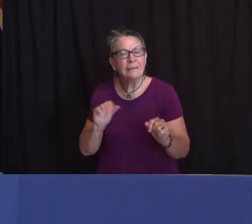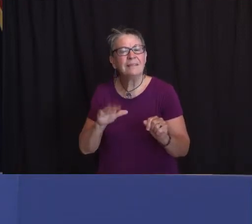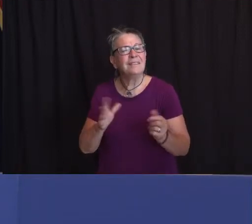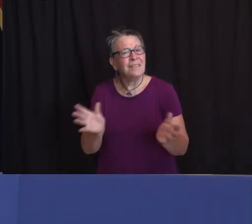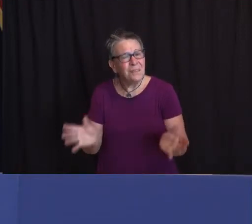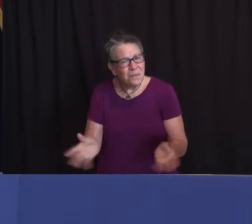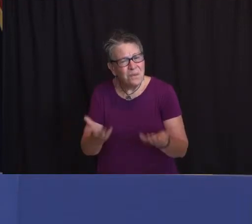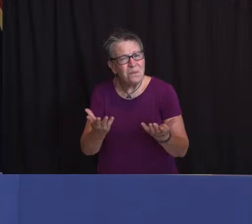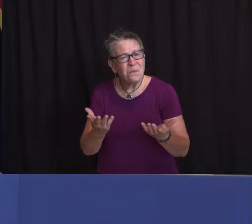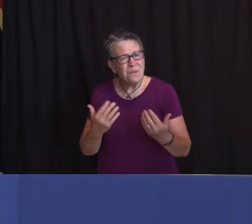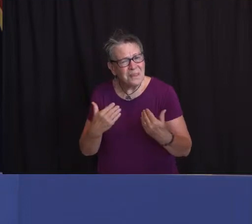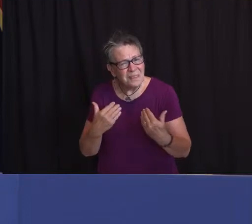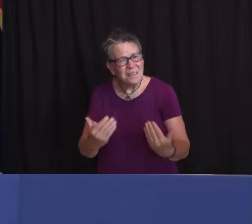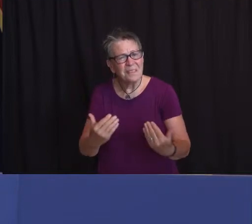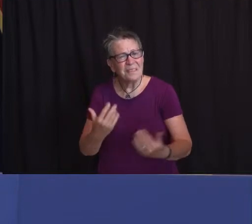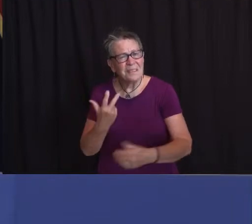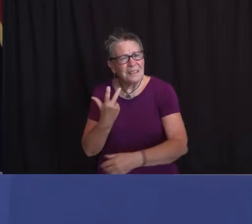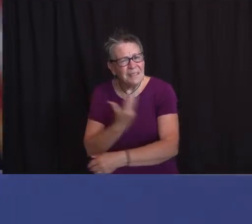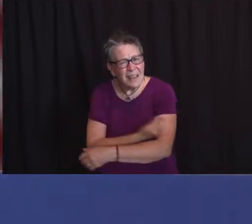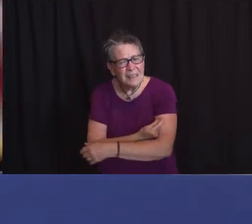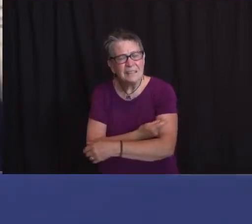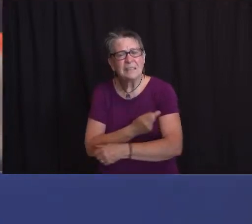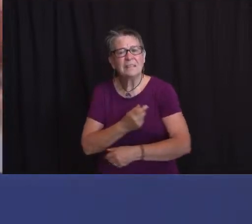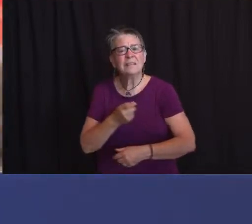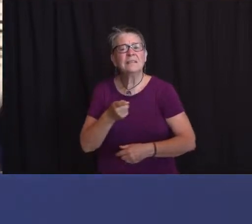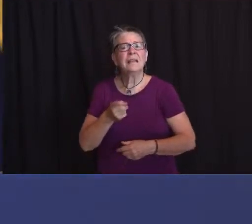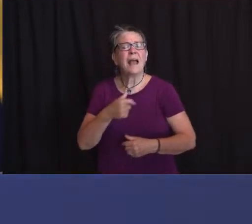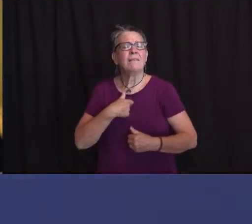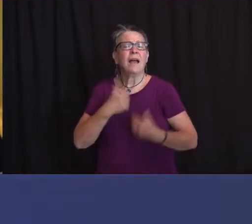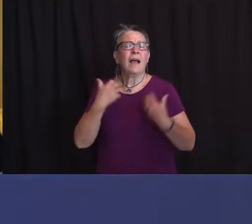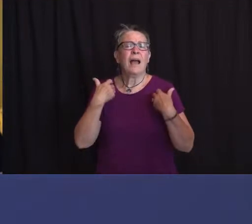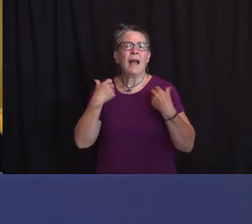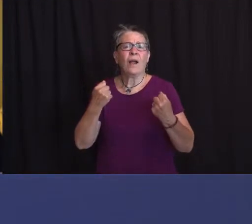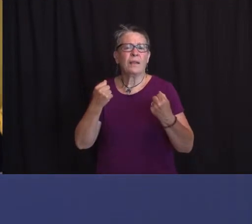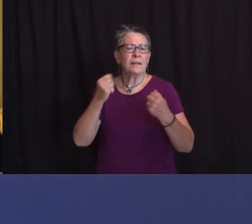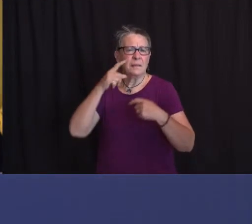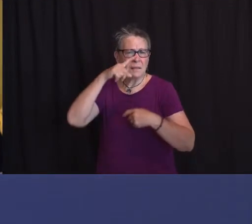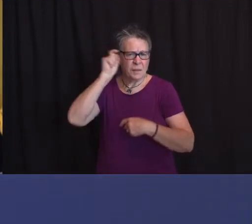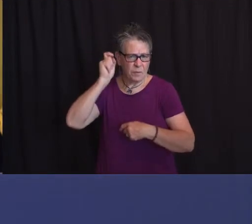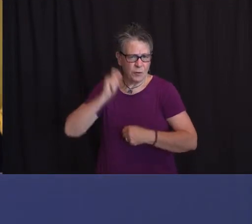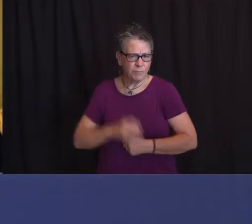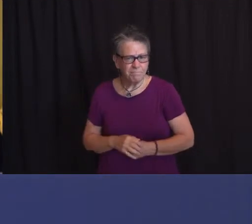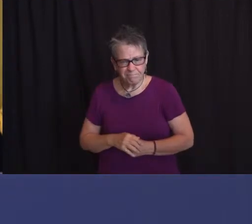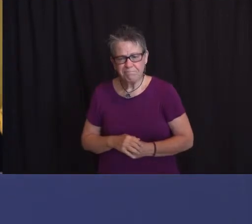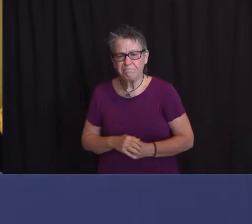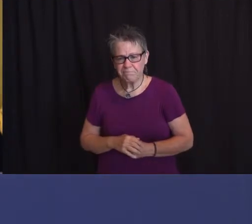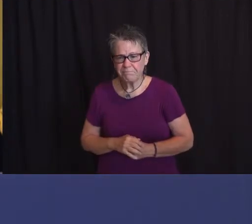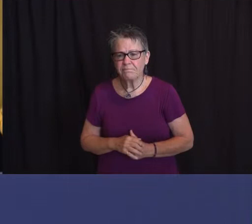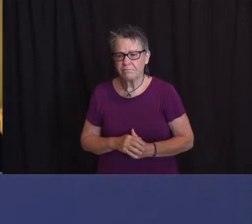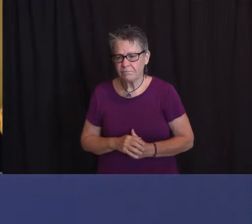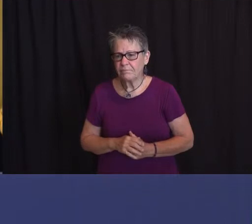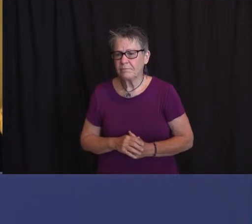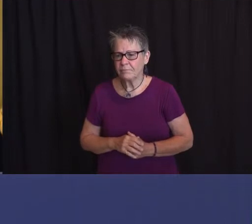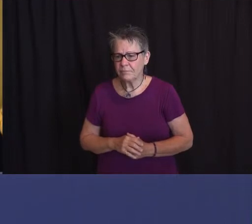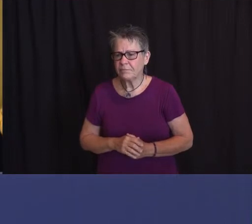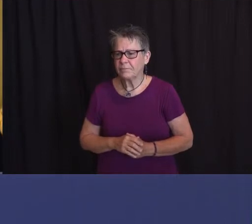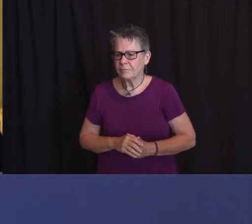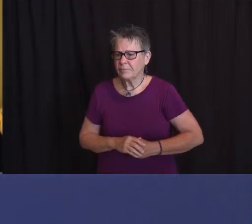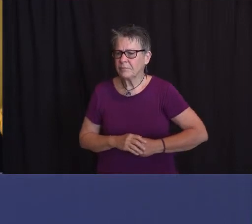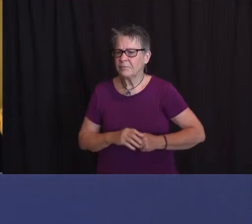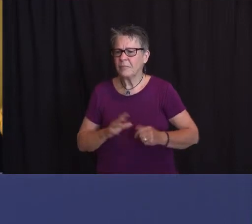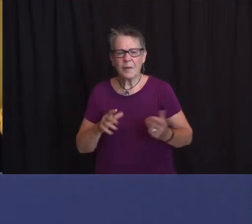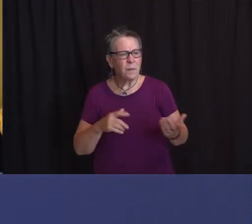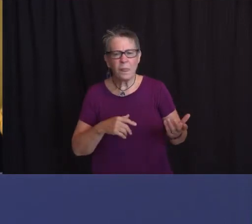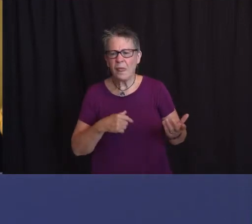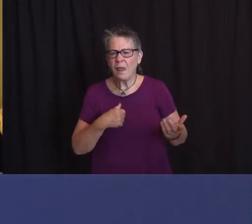enjoy a safe and healthy summer. Thank you. Judy, thank you as always. I count 1,479 open locations in the